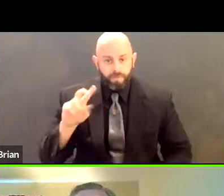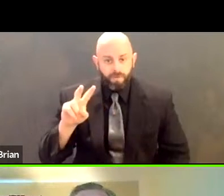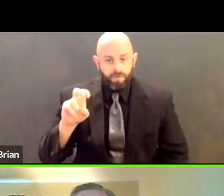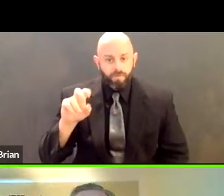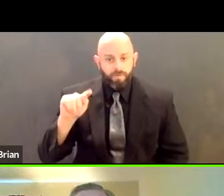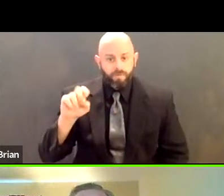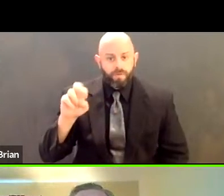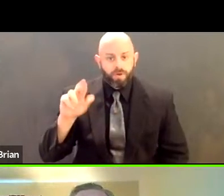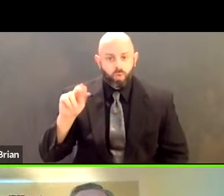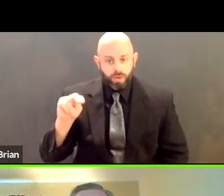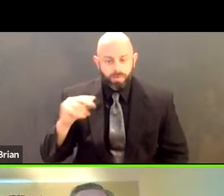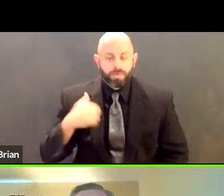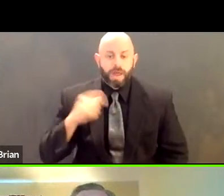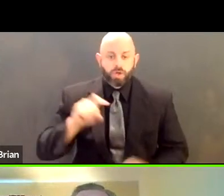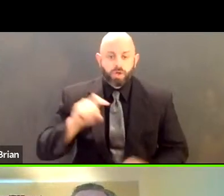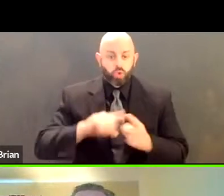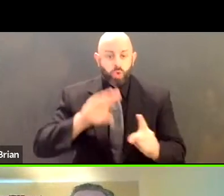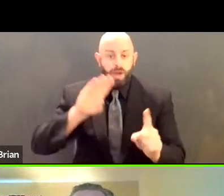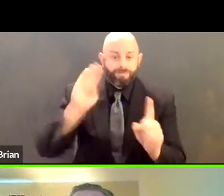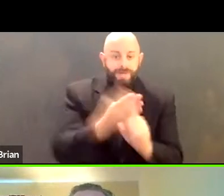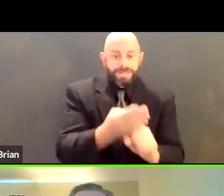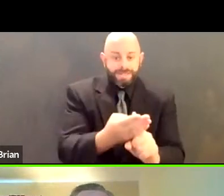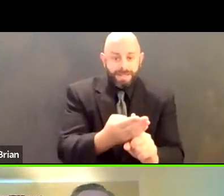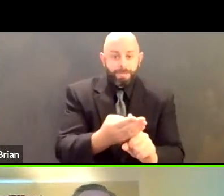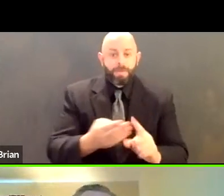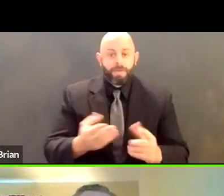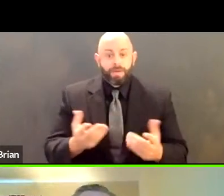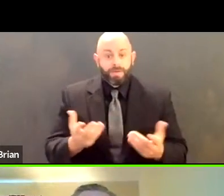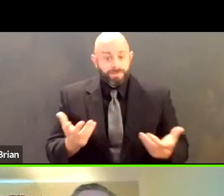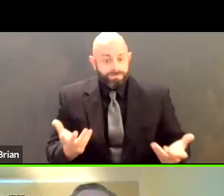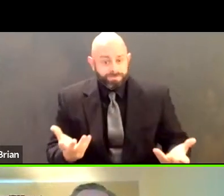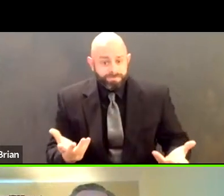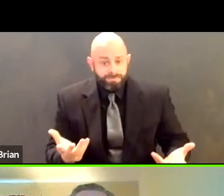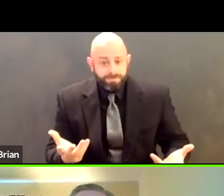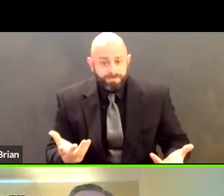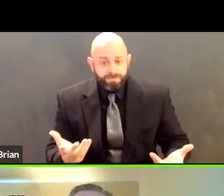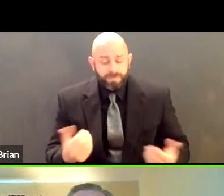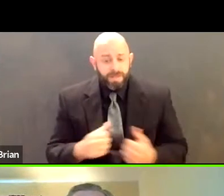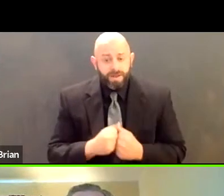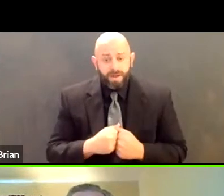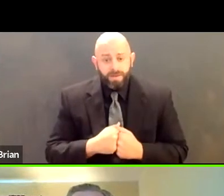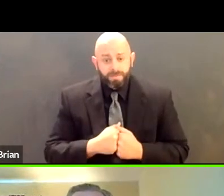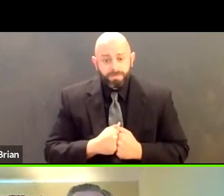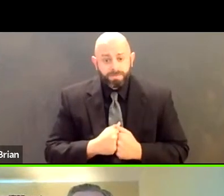had to convince them that it wasn't going to be a negative